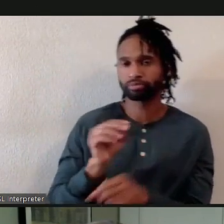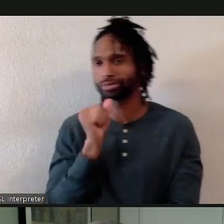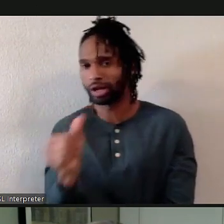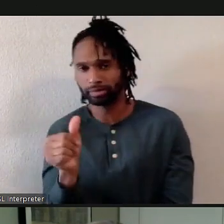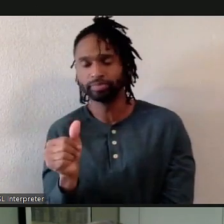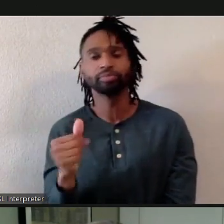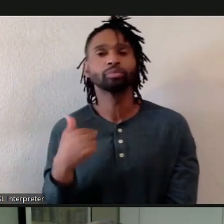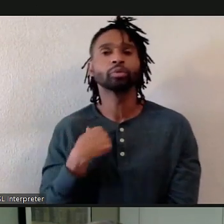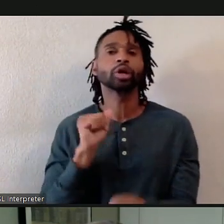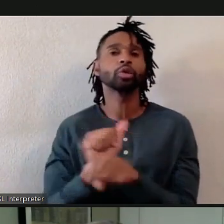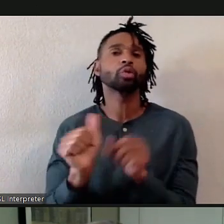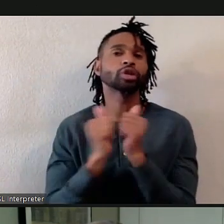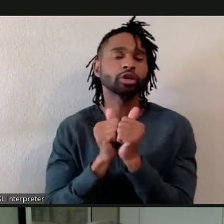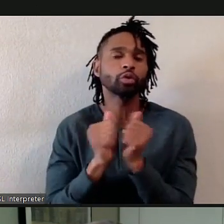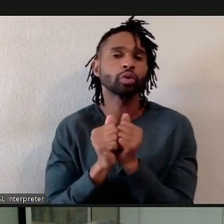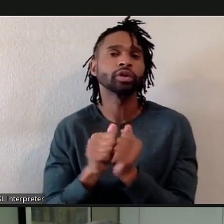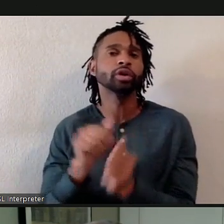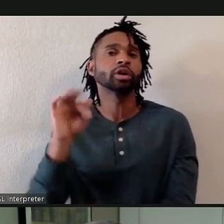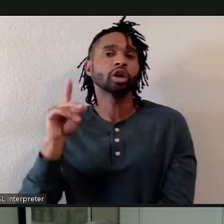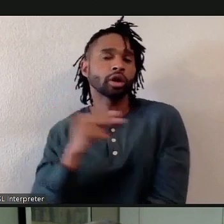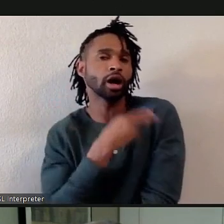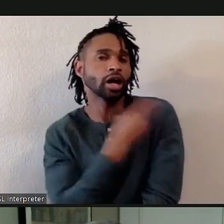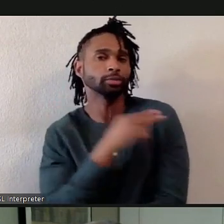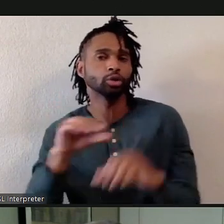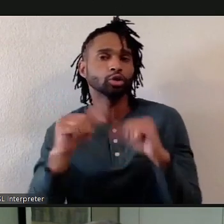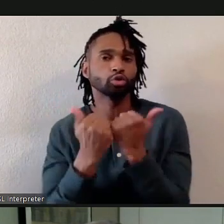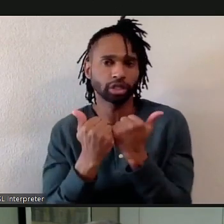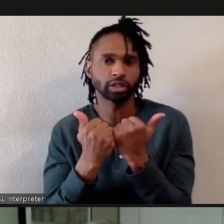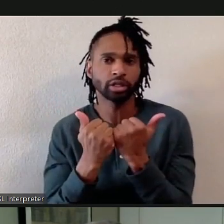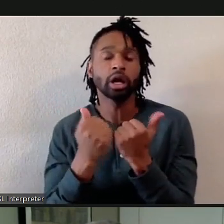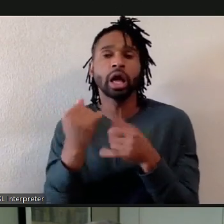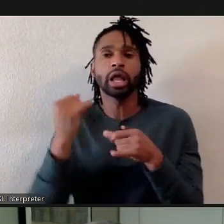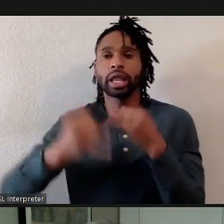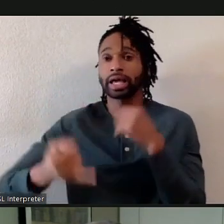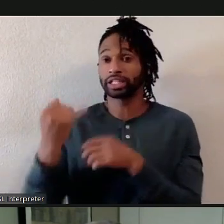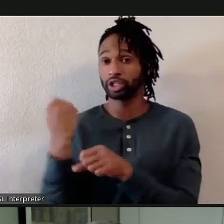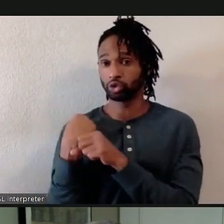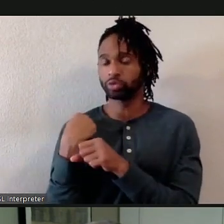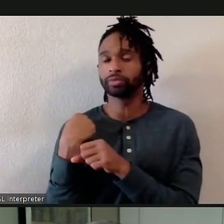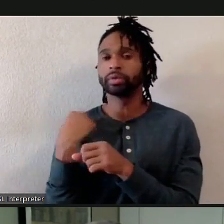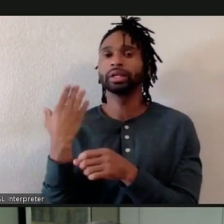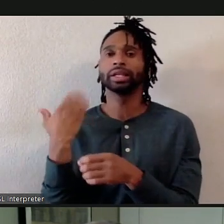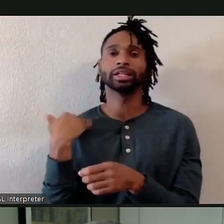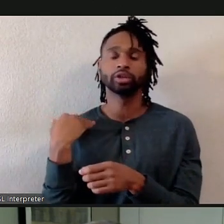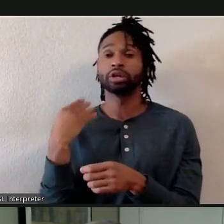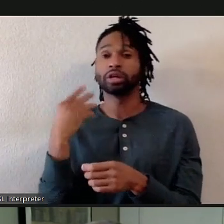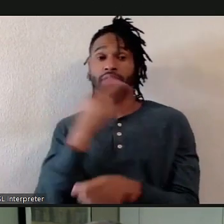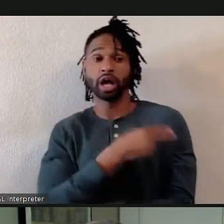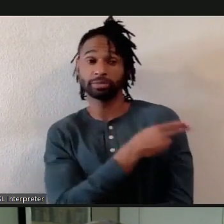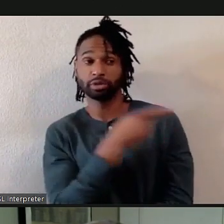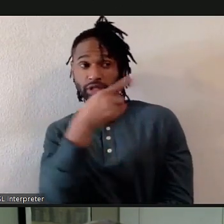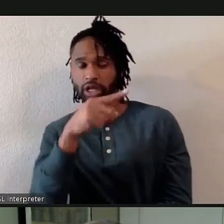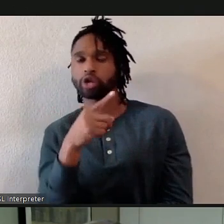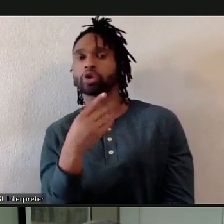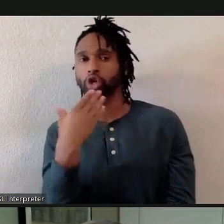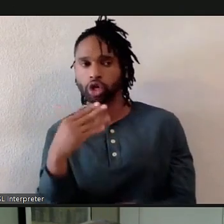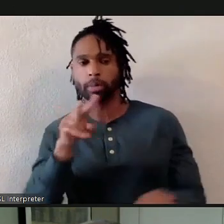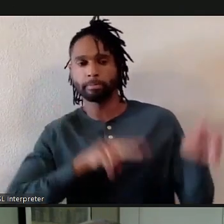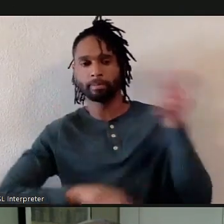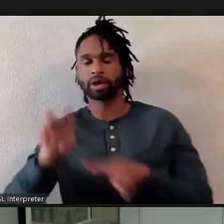with the Colorado Hospital Association this last year. The hospitals are very good at being able to monitor